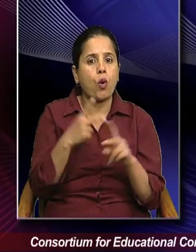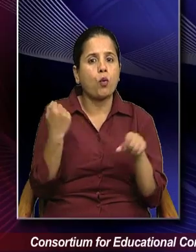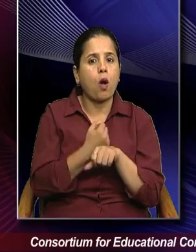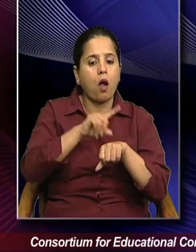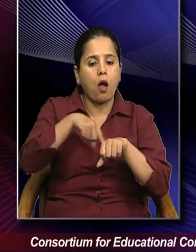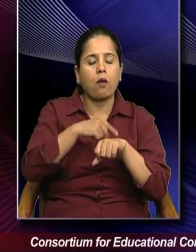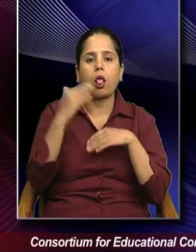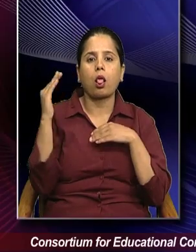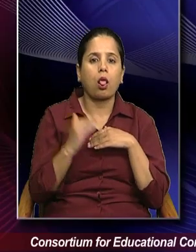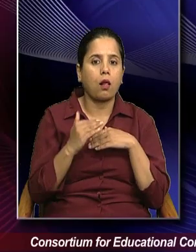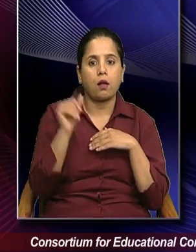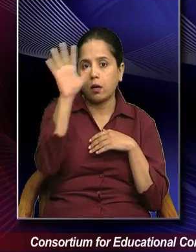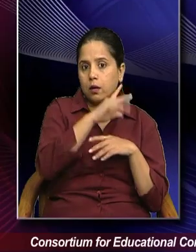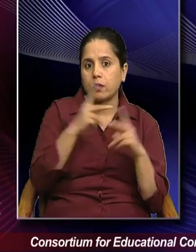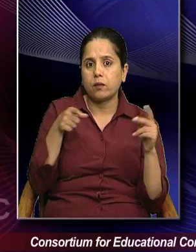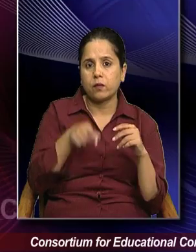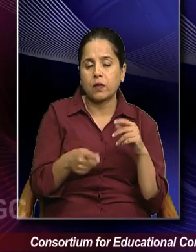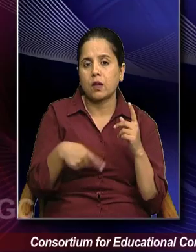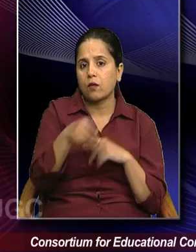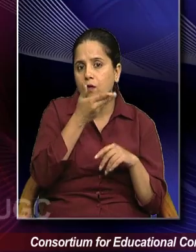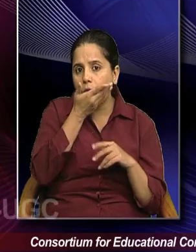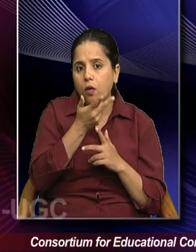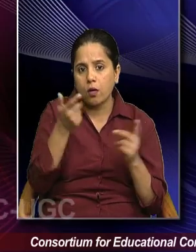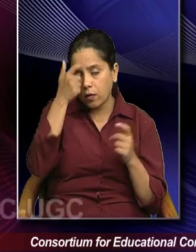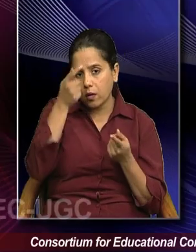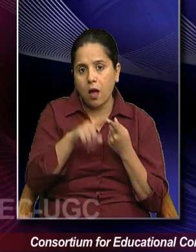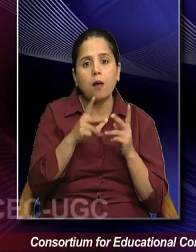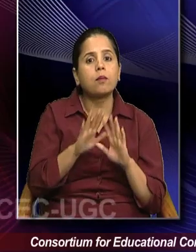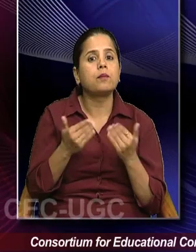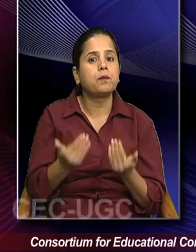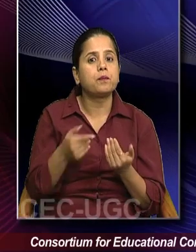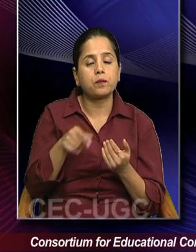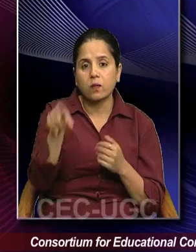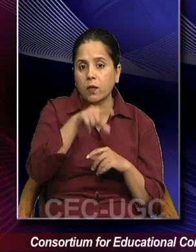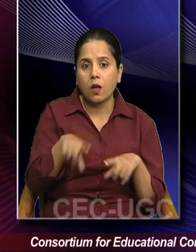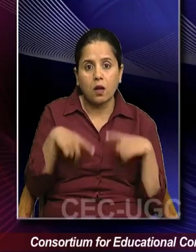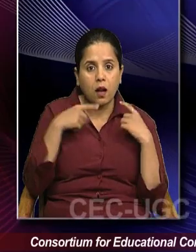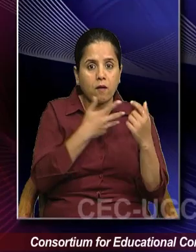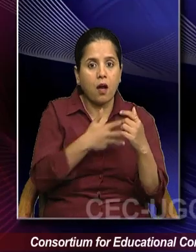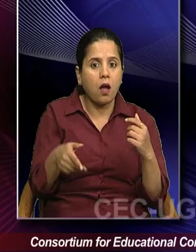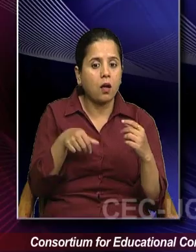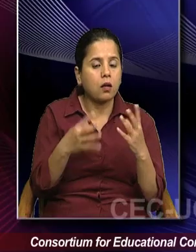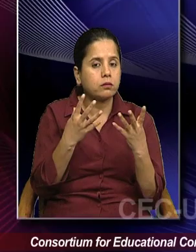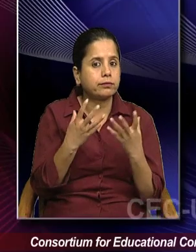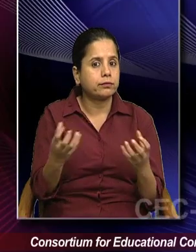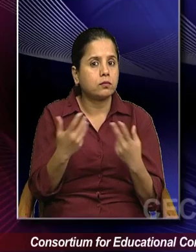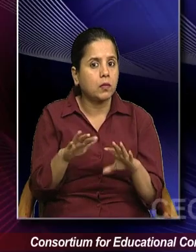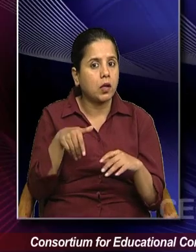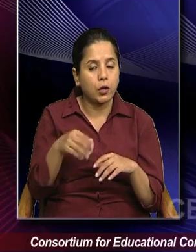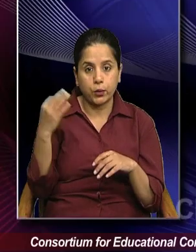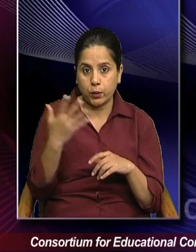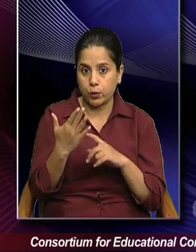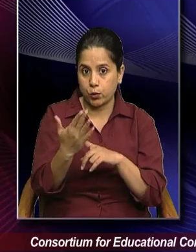hours. India's groundwater crisis. The country's lifeblood is running dry. New studies